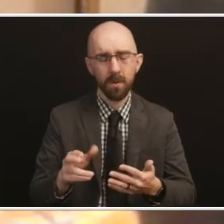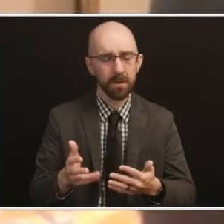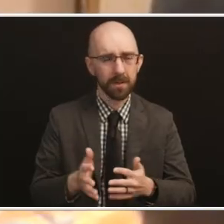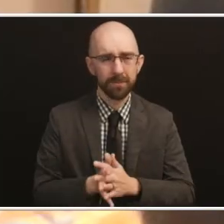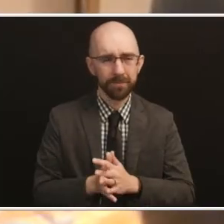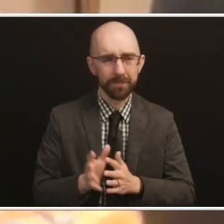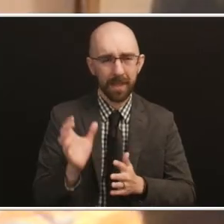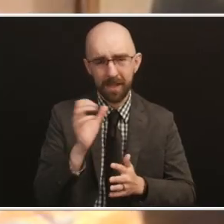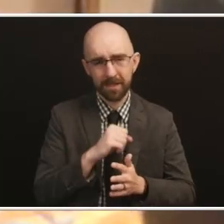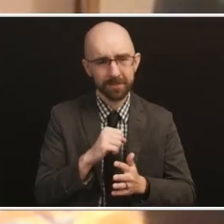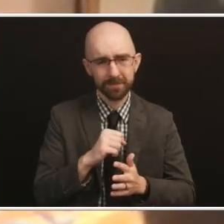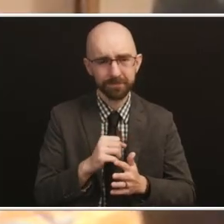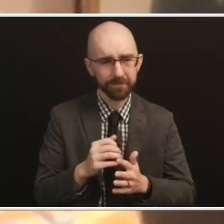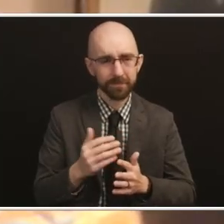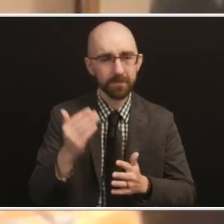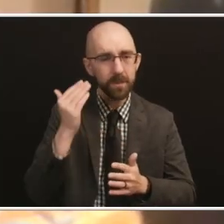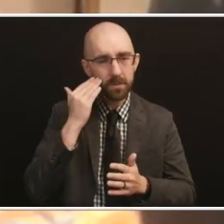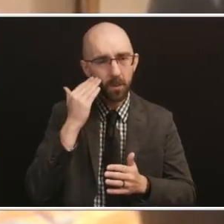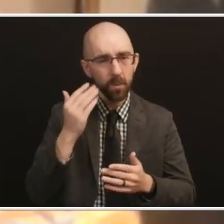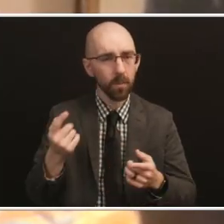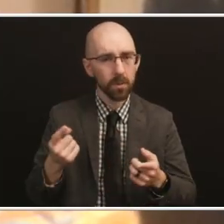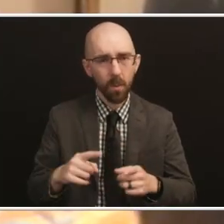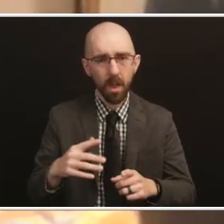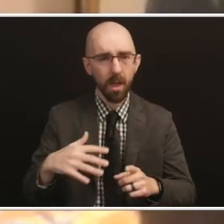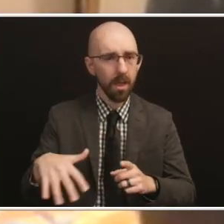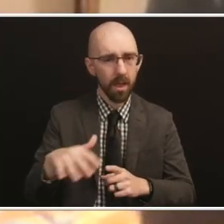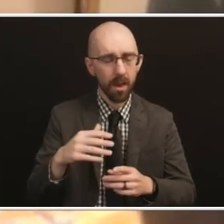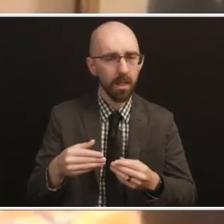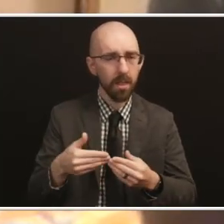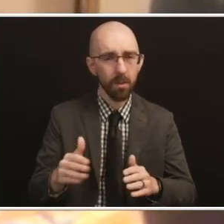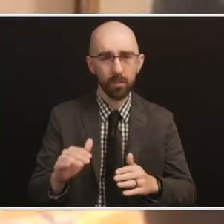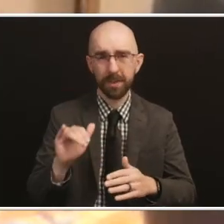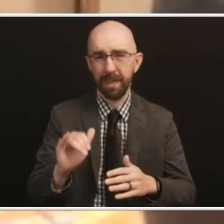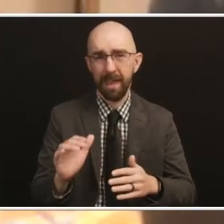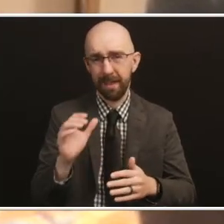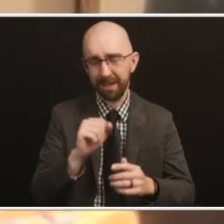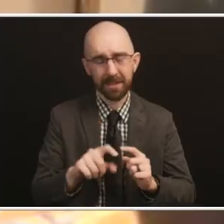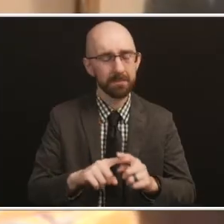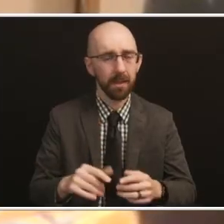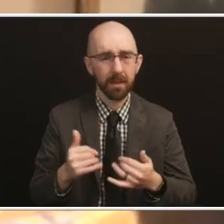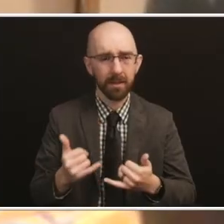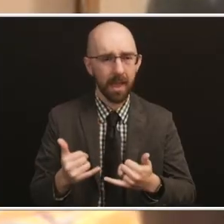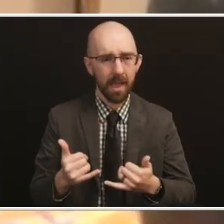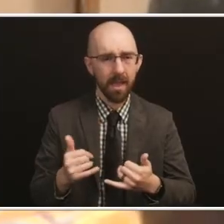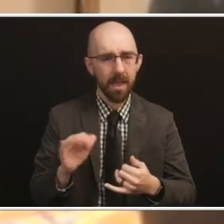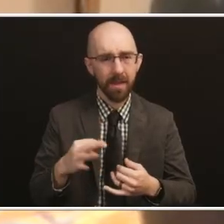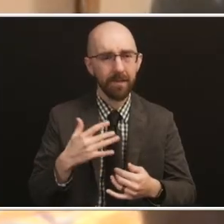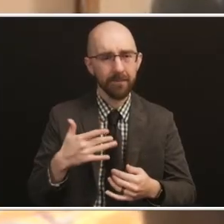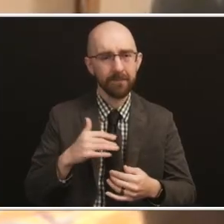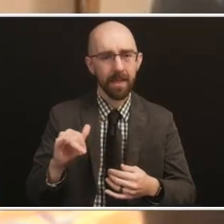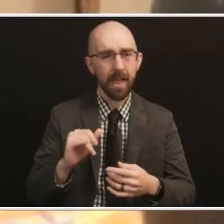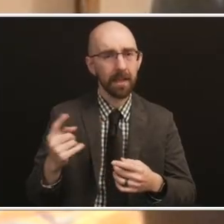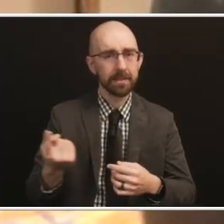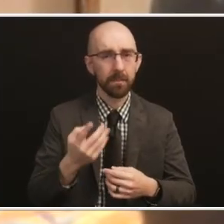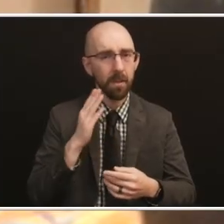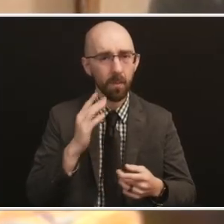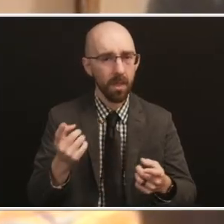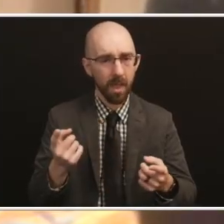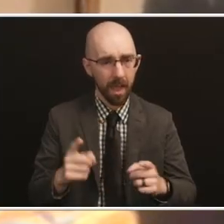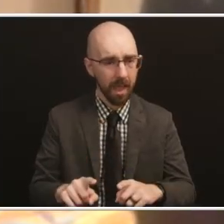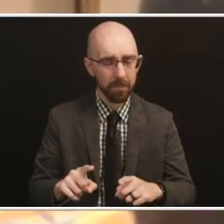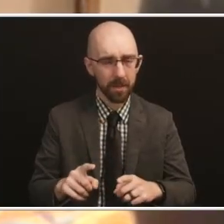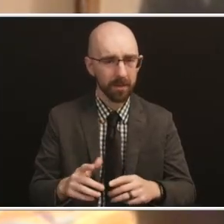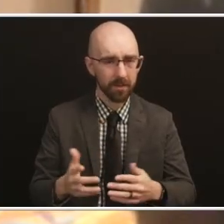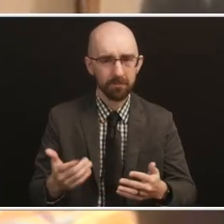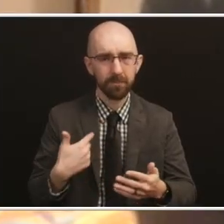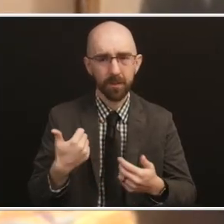I guess knowing what's going on, you'd lose that, I guess. But now, if I feel like something's going to happen and